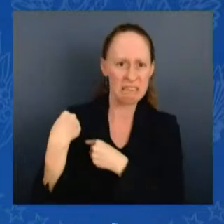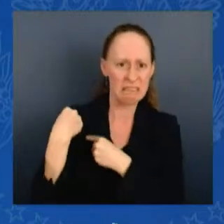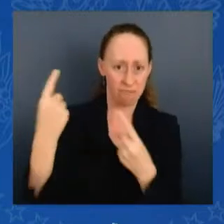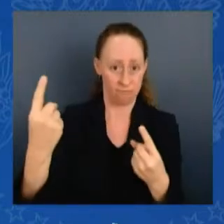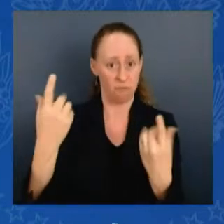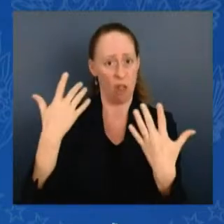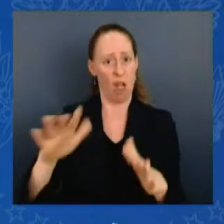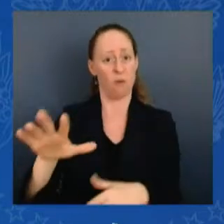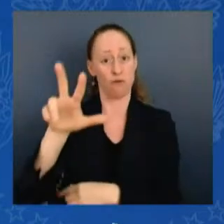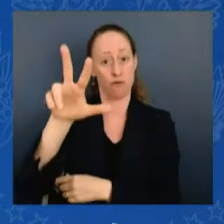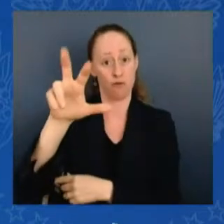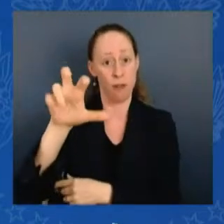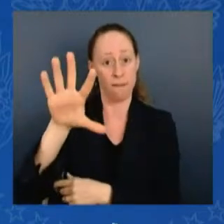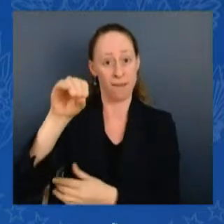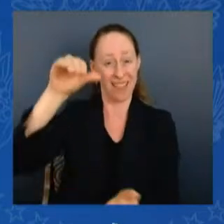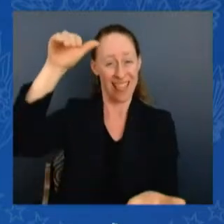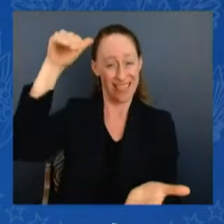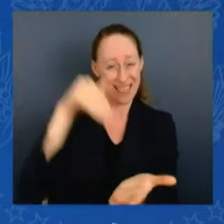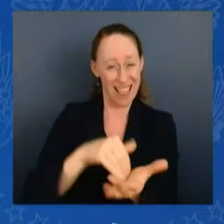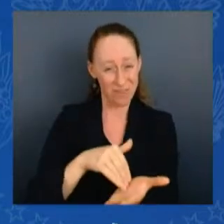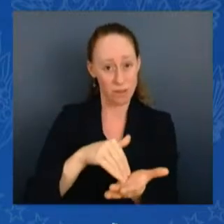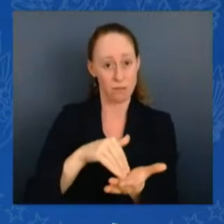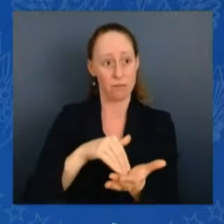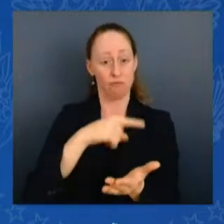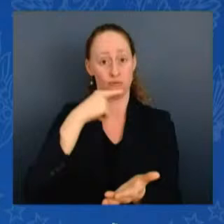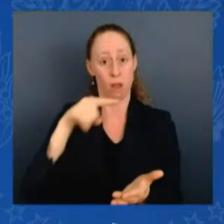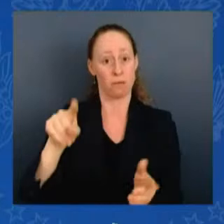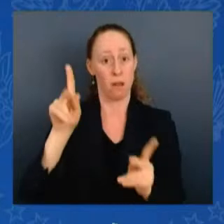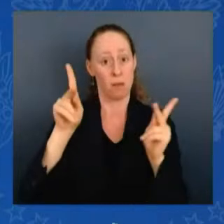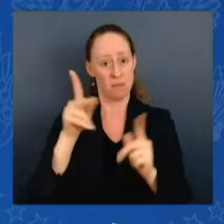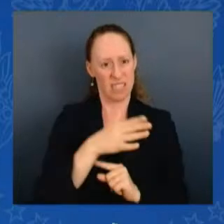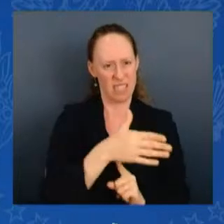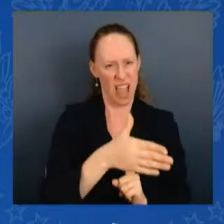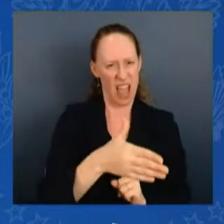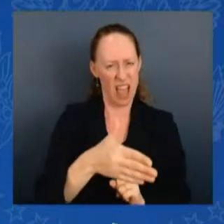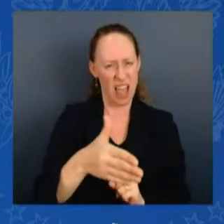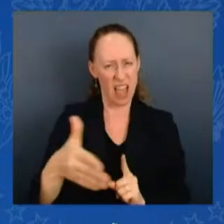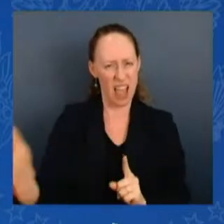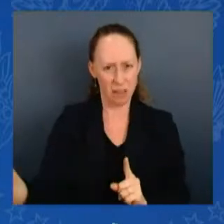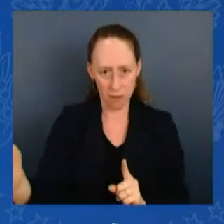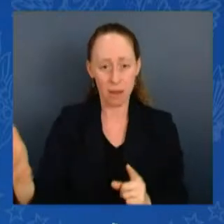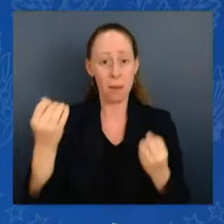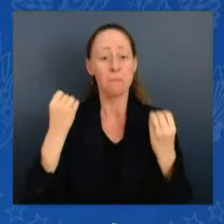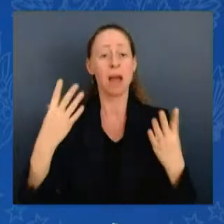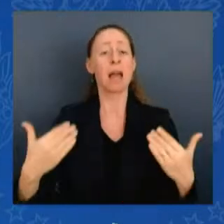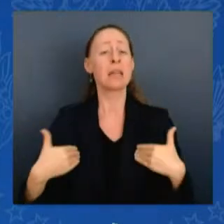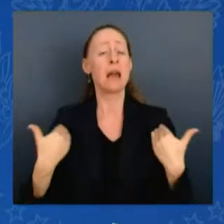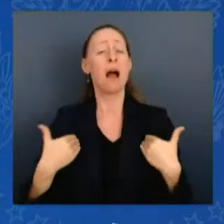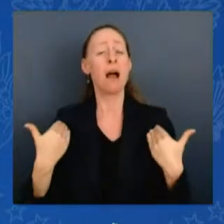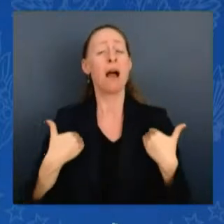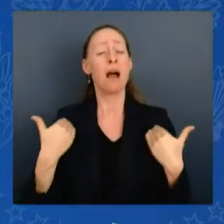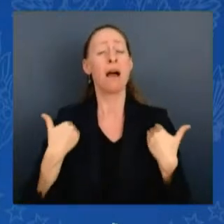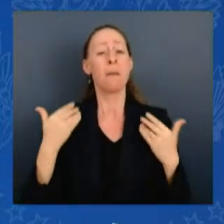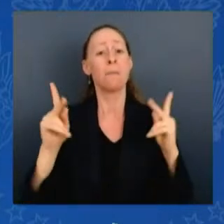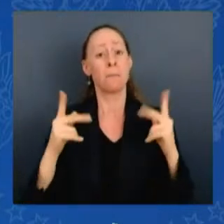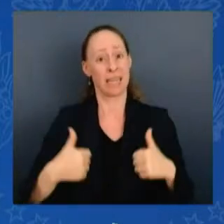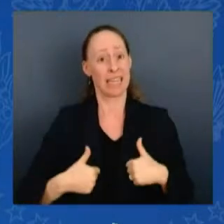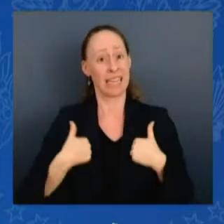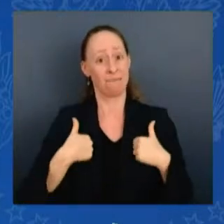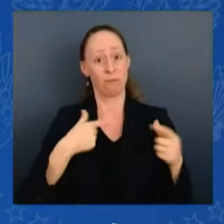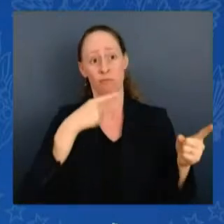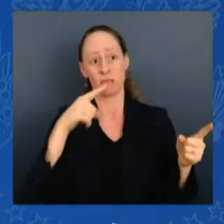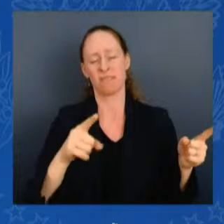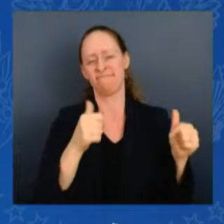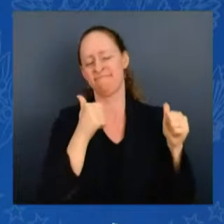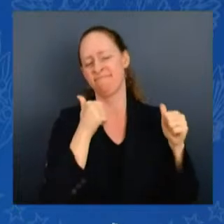Nearly 1 million Russians, many of them young people, have left Russia because they no longer see a future in Russia. And